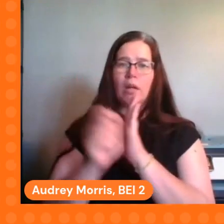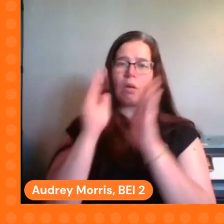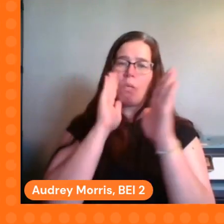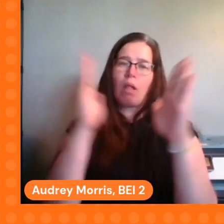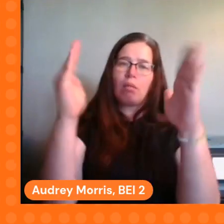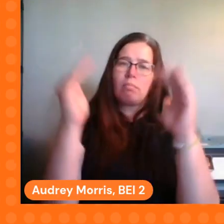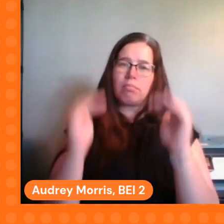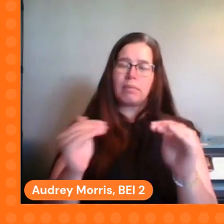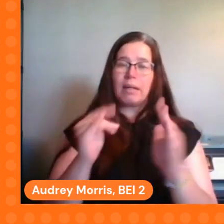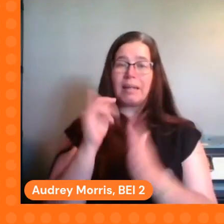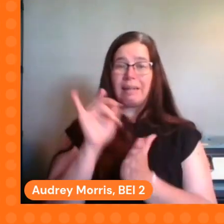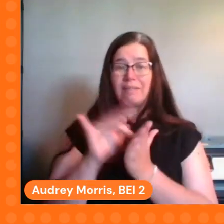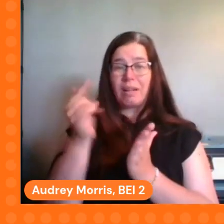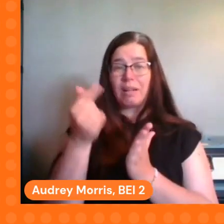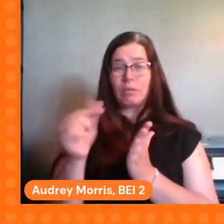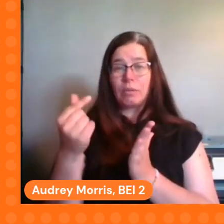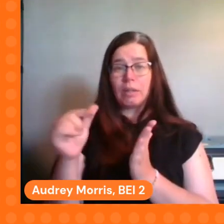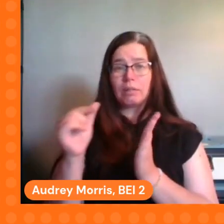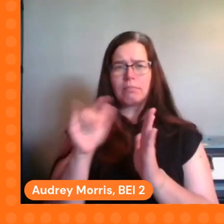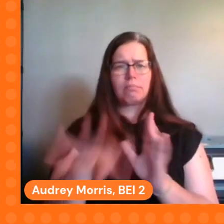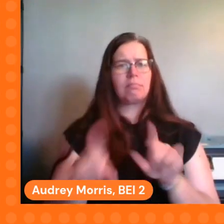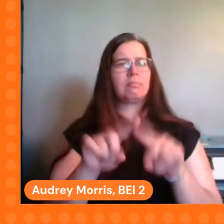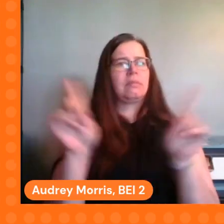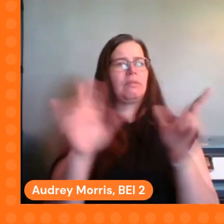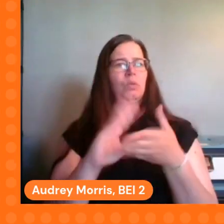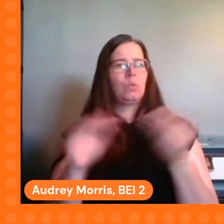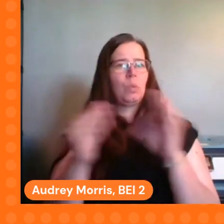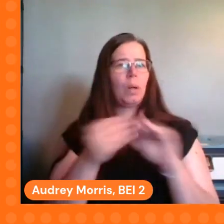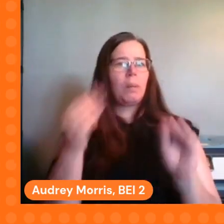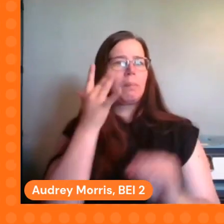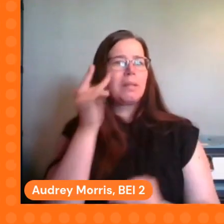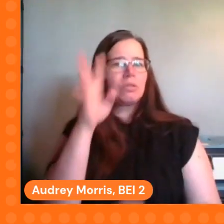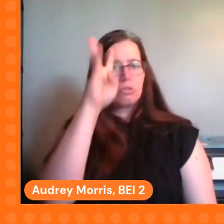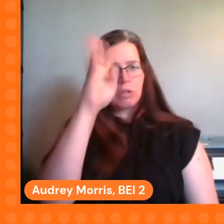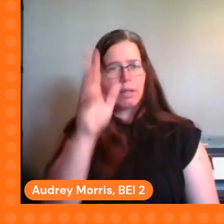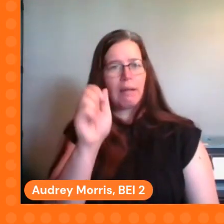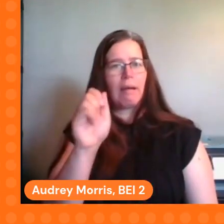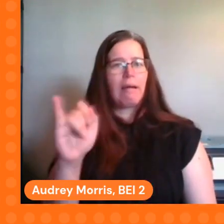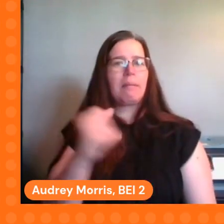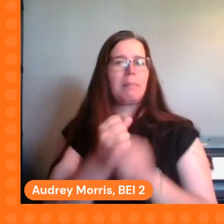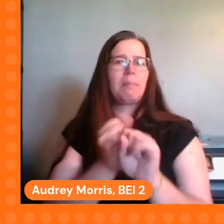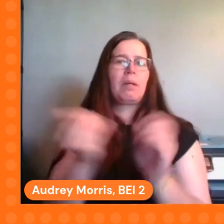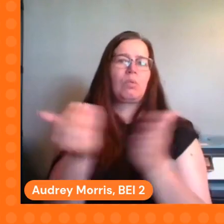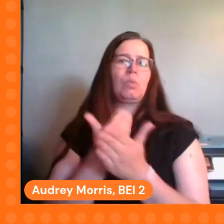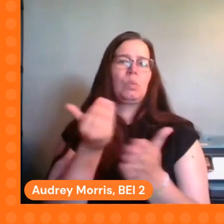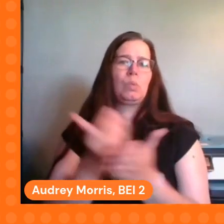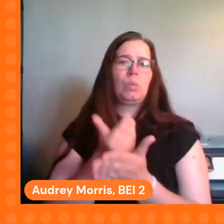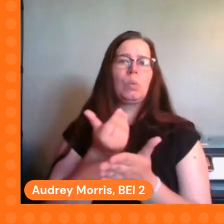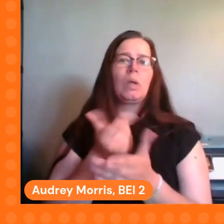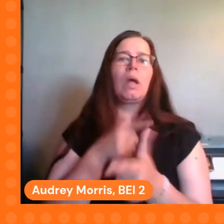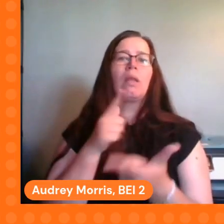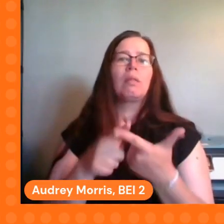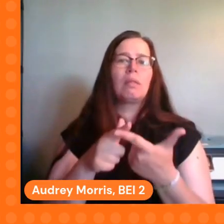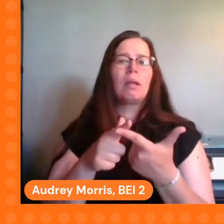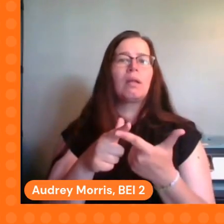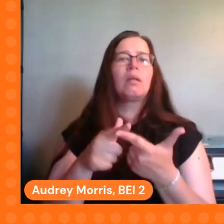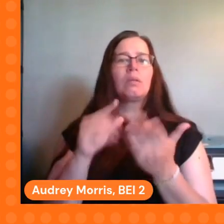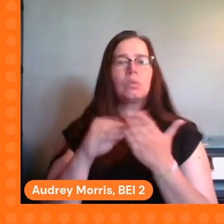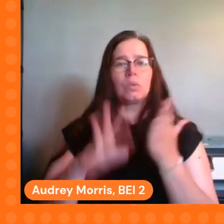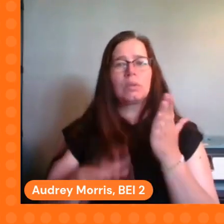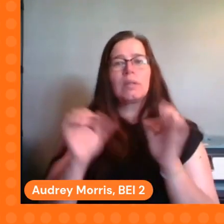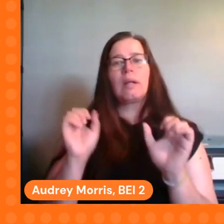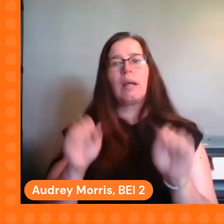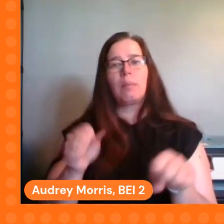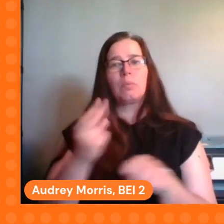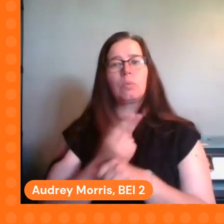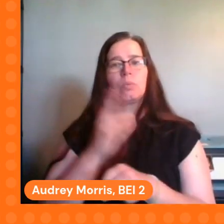if I hit the green flag again, I get a totally different story, because that generative AI is creating something new. And the students are not only able to use that